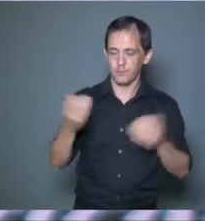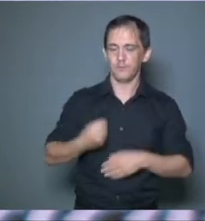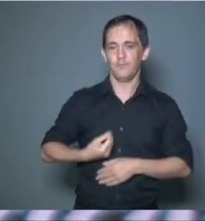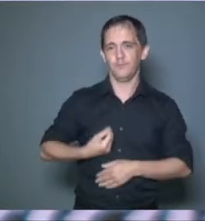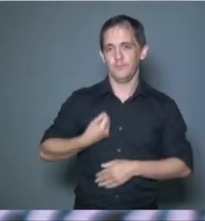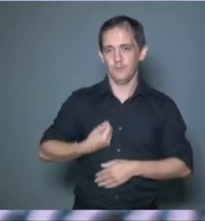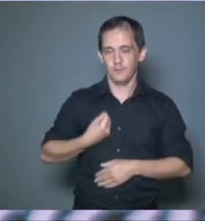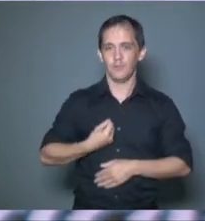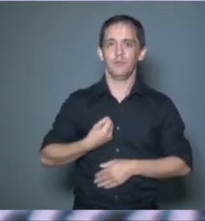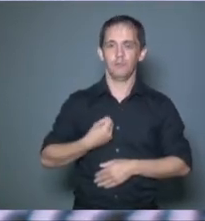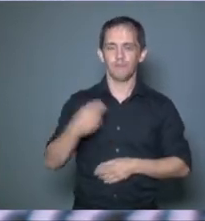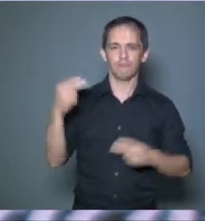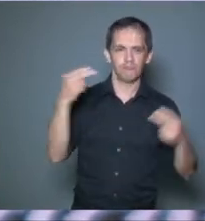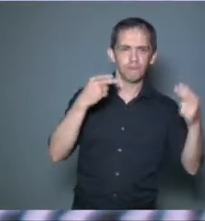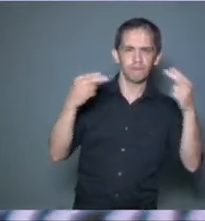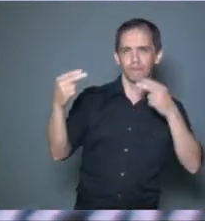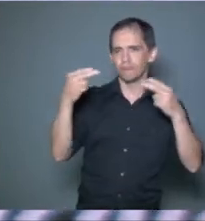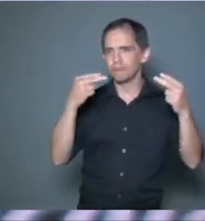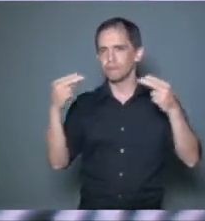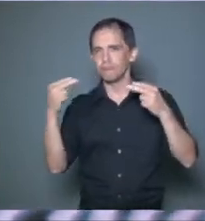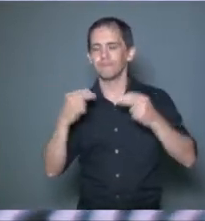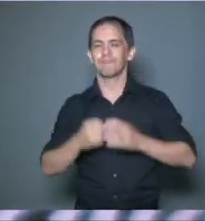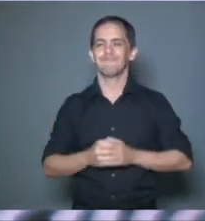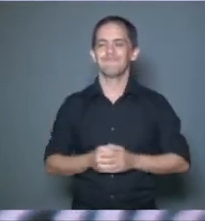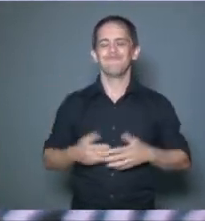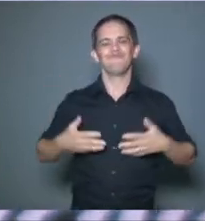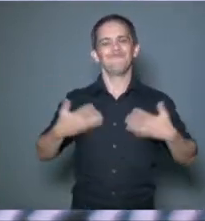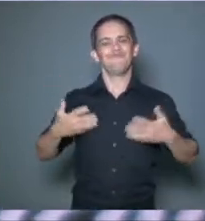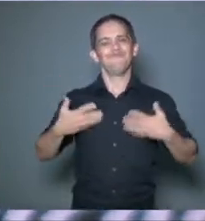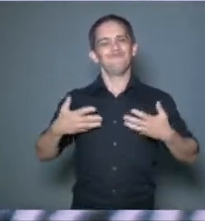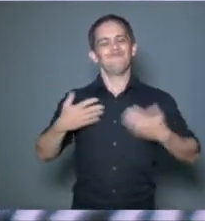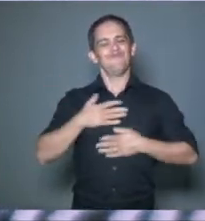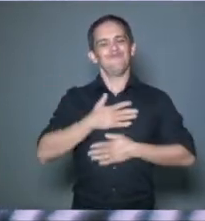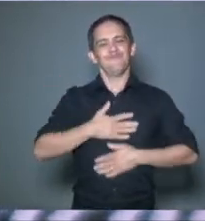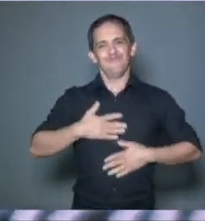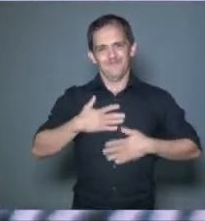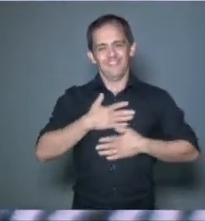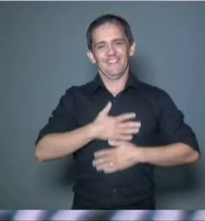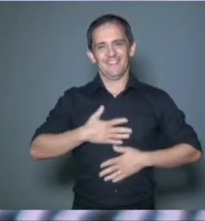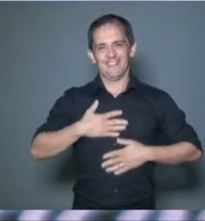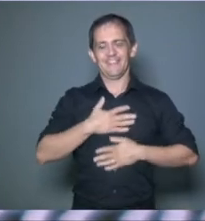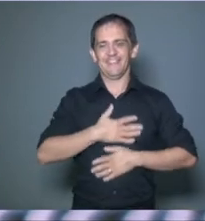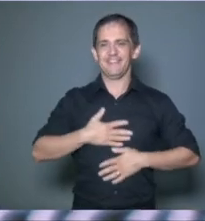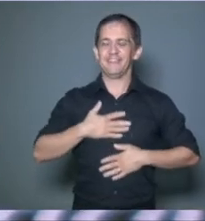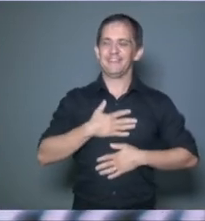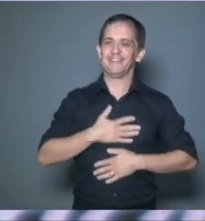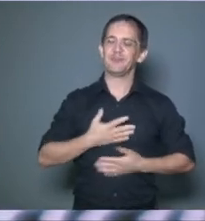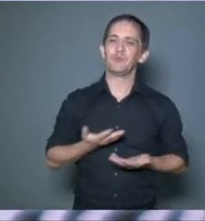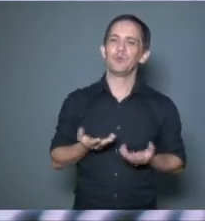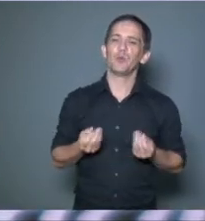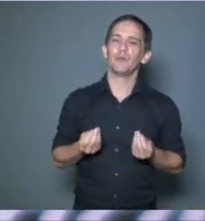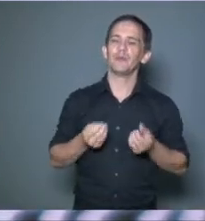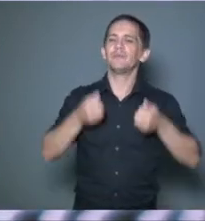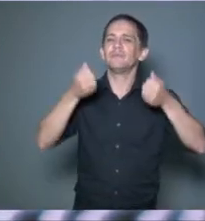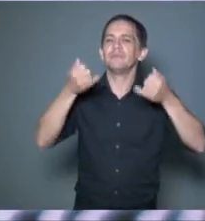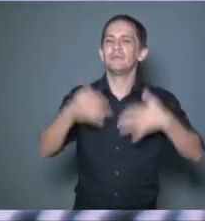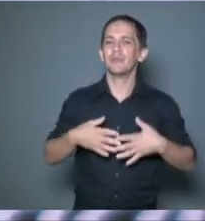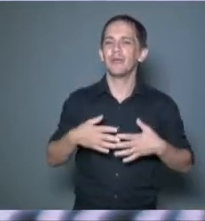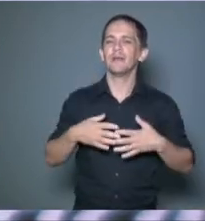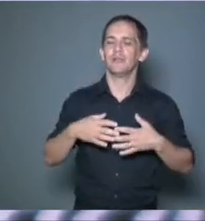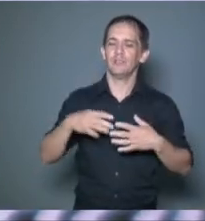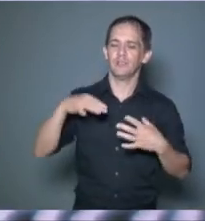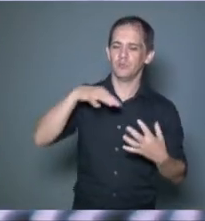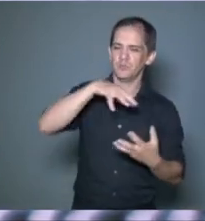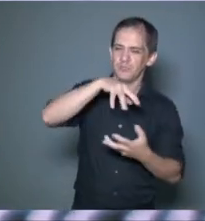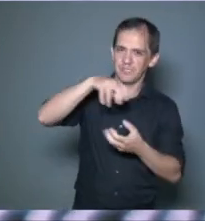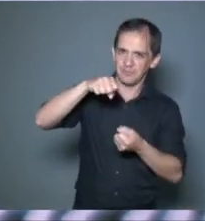And thank you all for having joined us in this meeting. I'm very happy to be here to talk to you